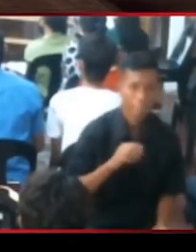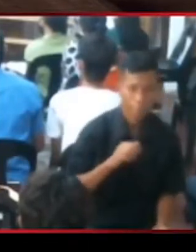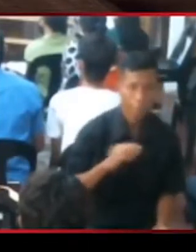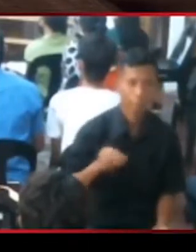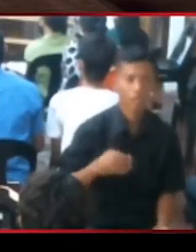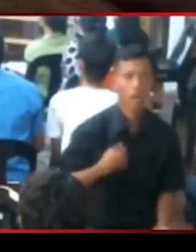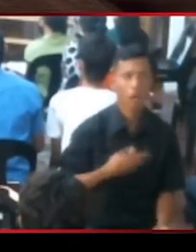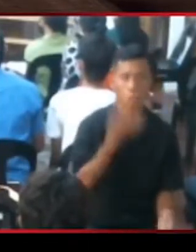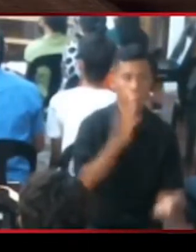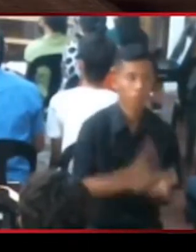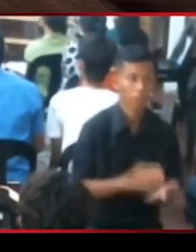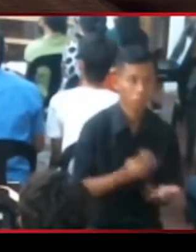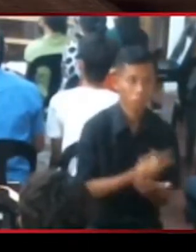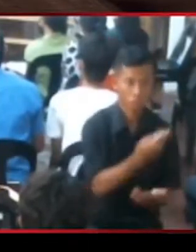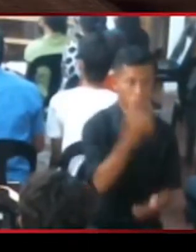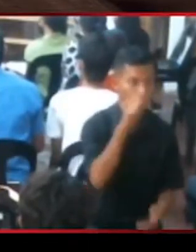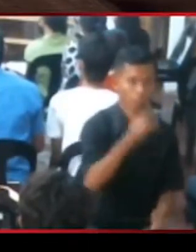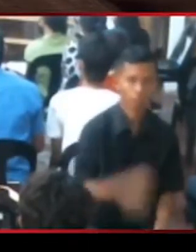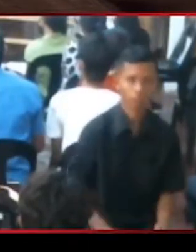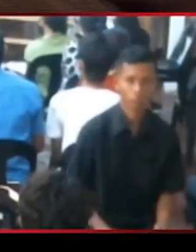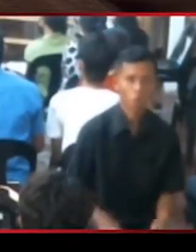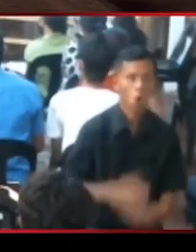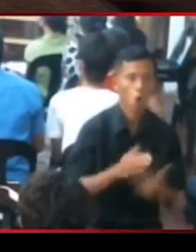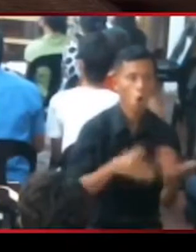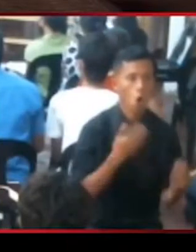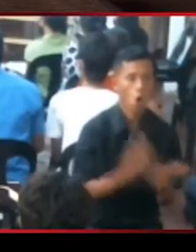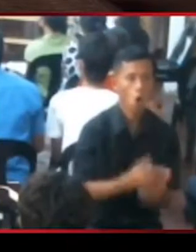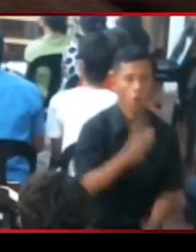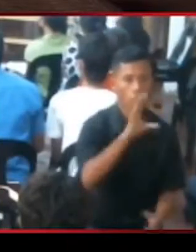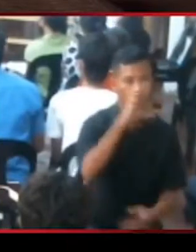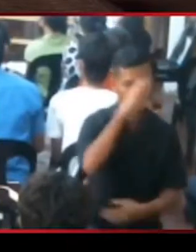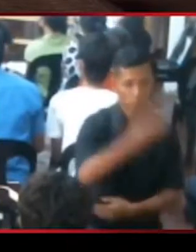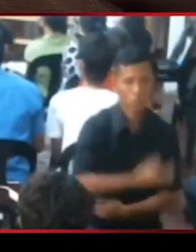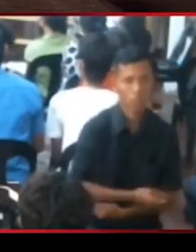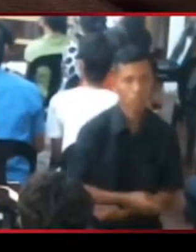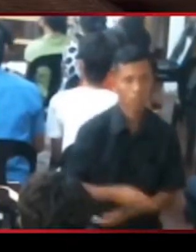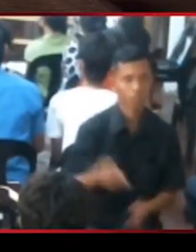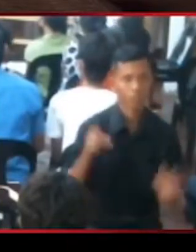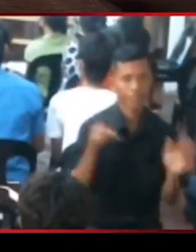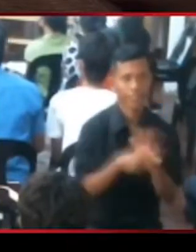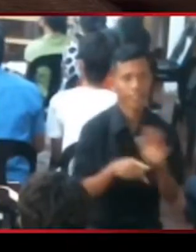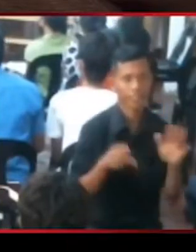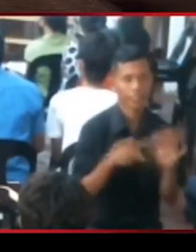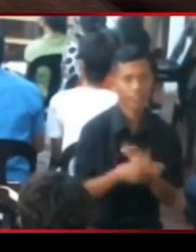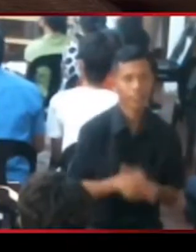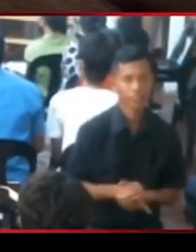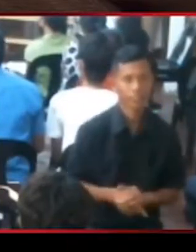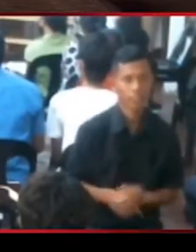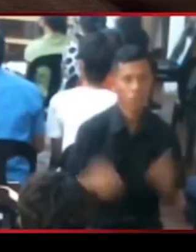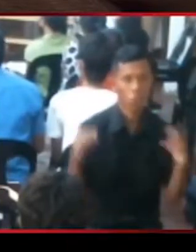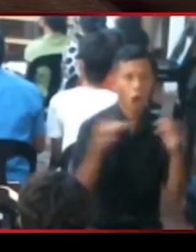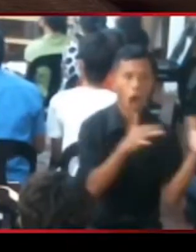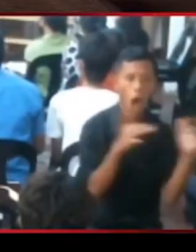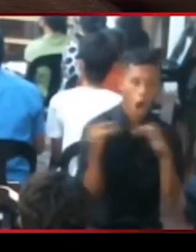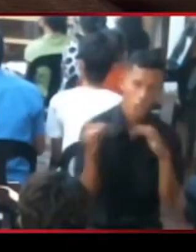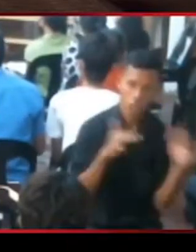I have some bad news for you. All five of your sons were killed in war.